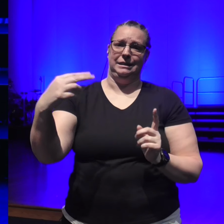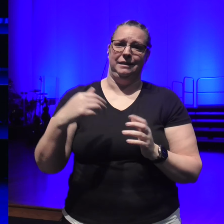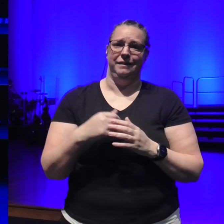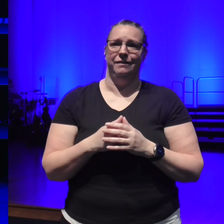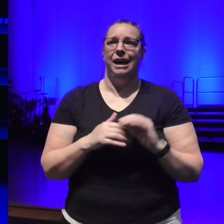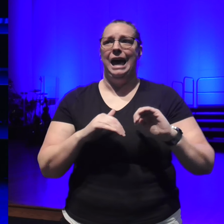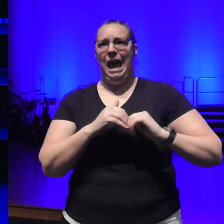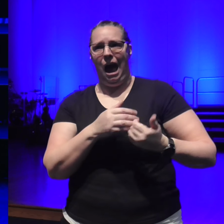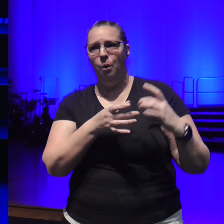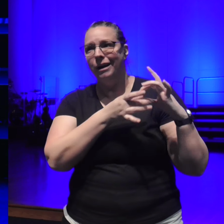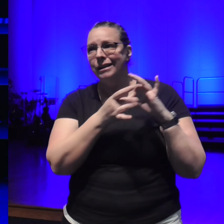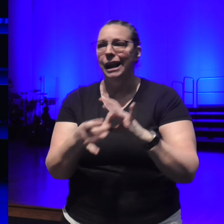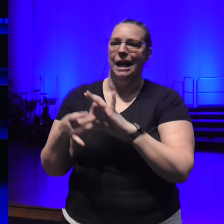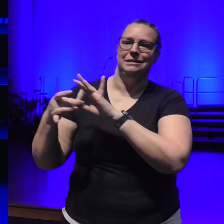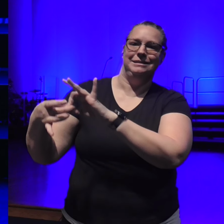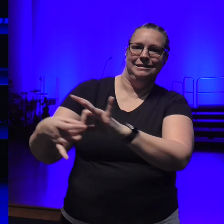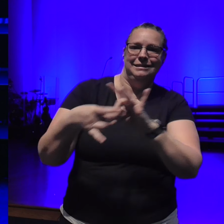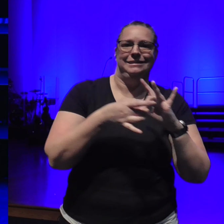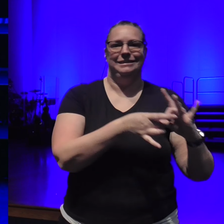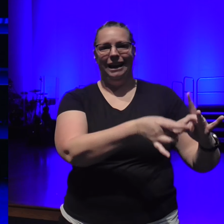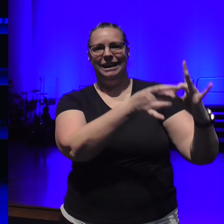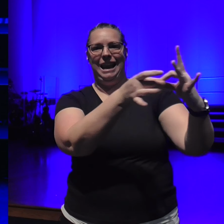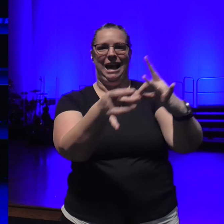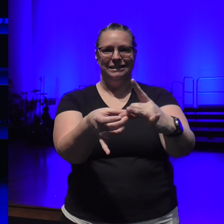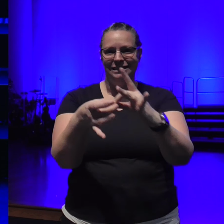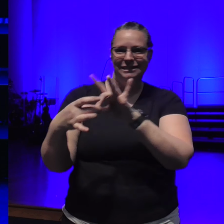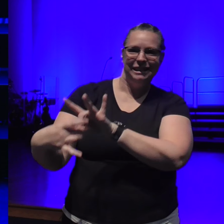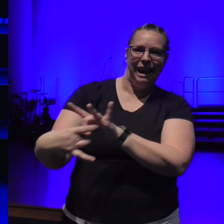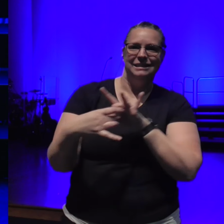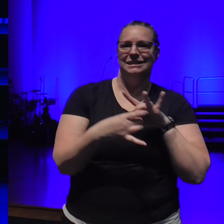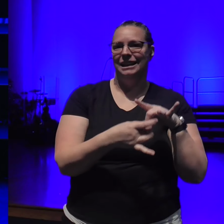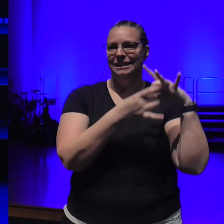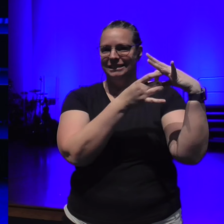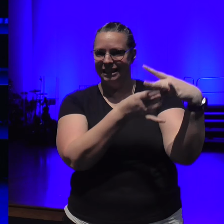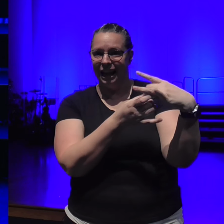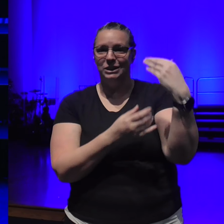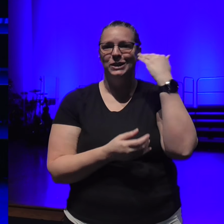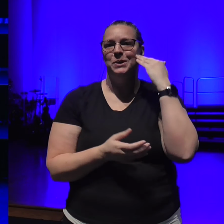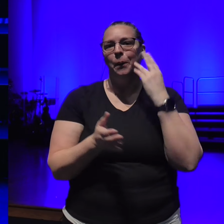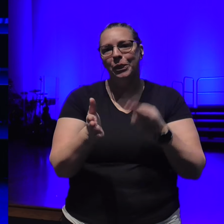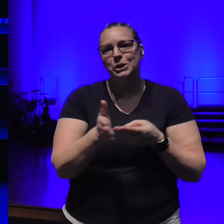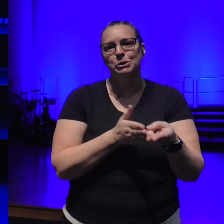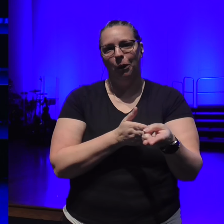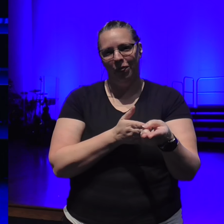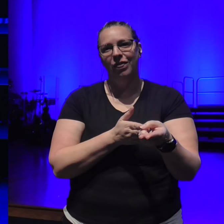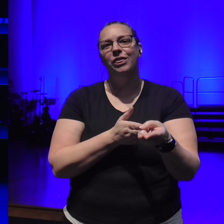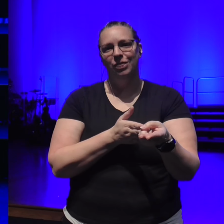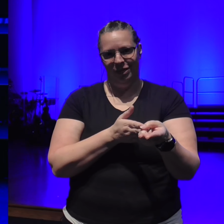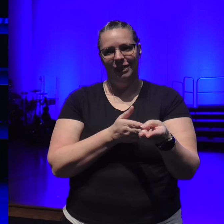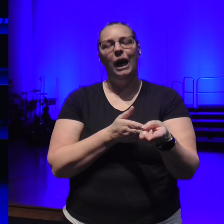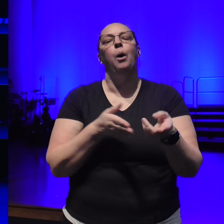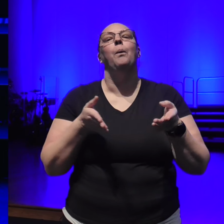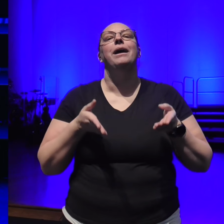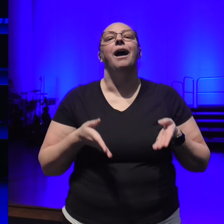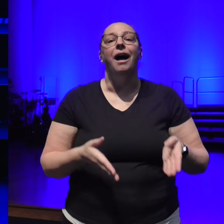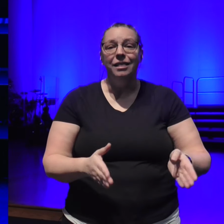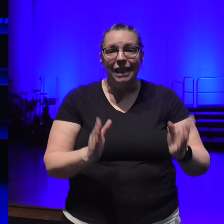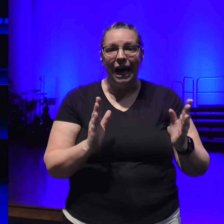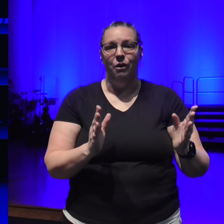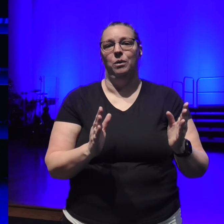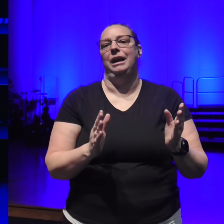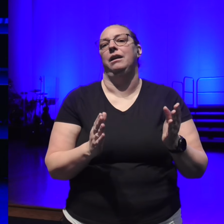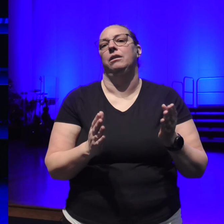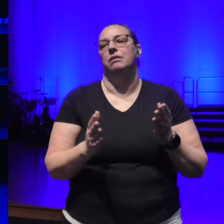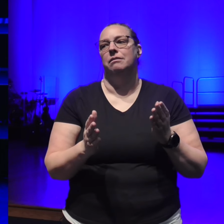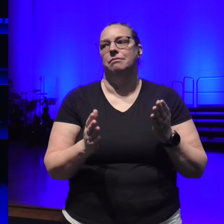connect together and knowing the truth. As we know that truth, we allow it in past the fractured stories that we